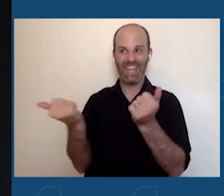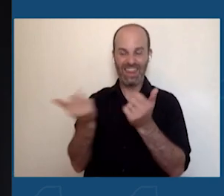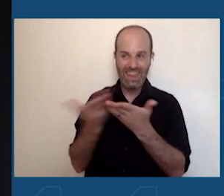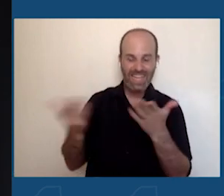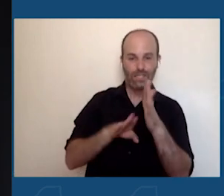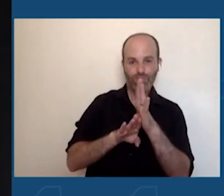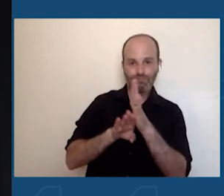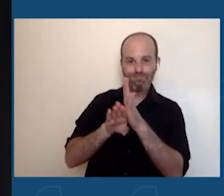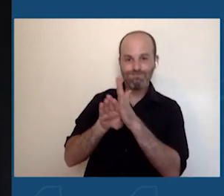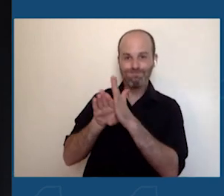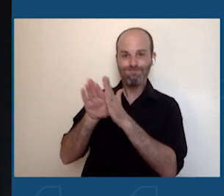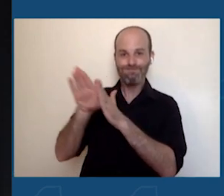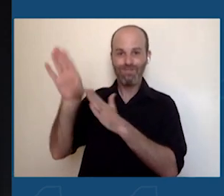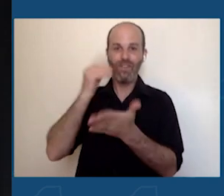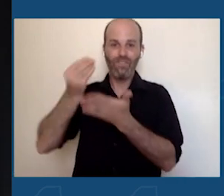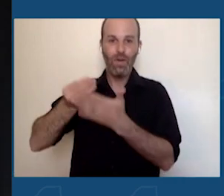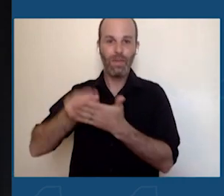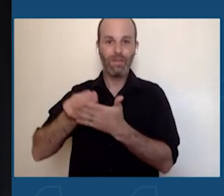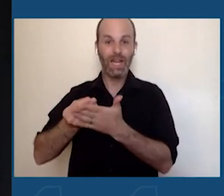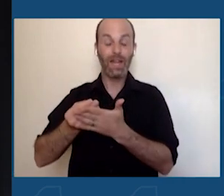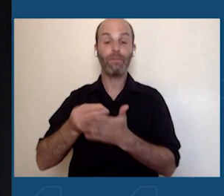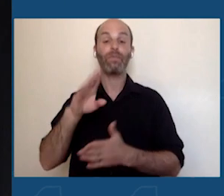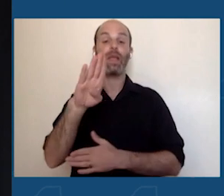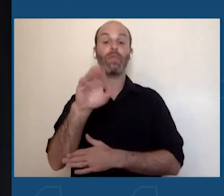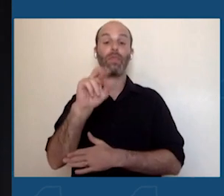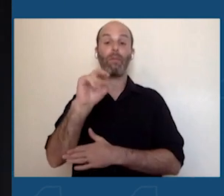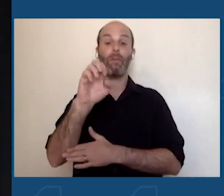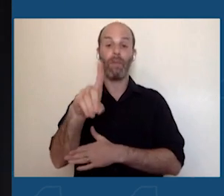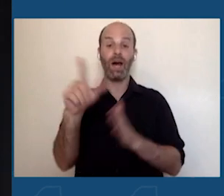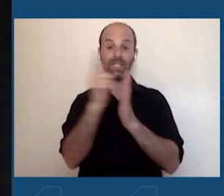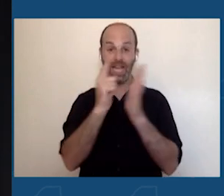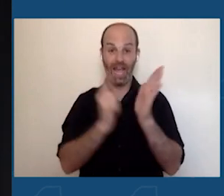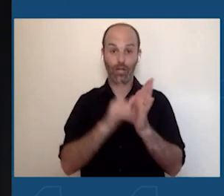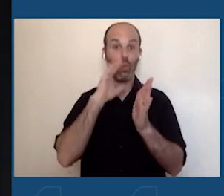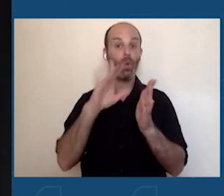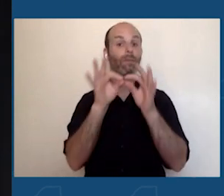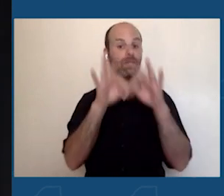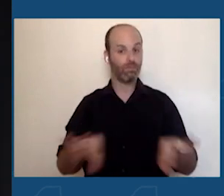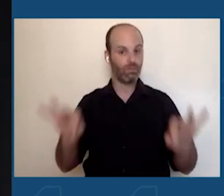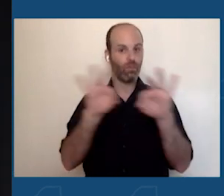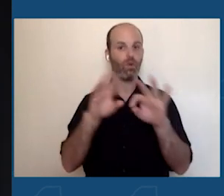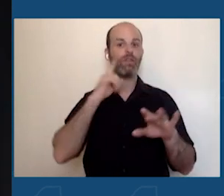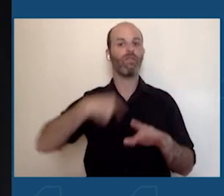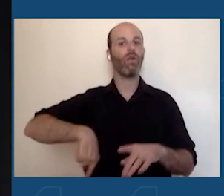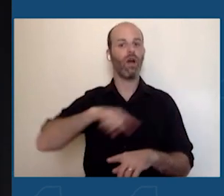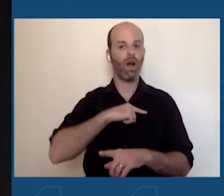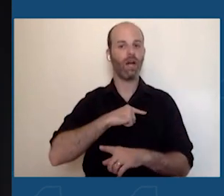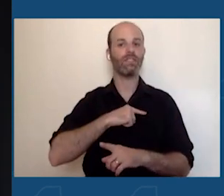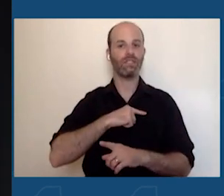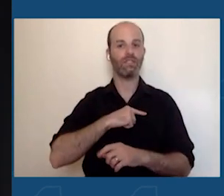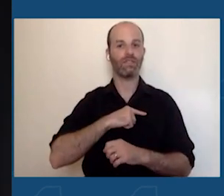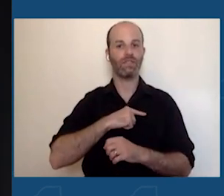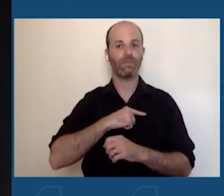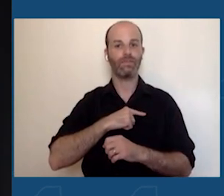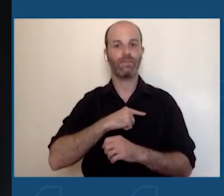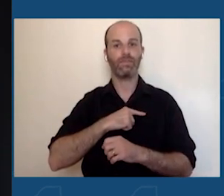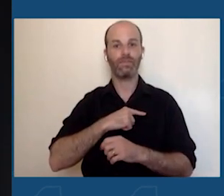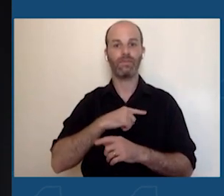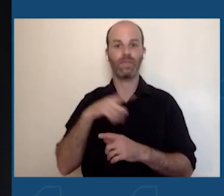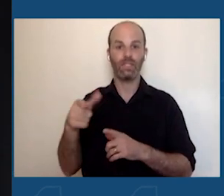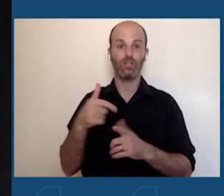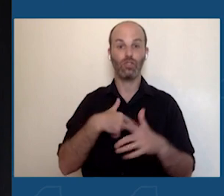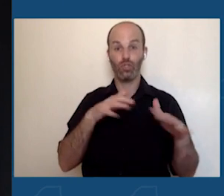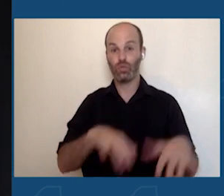funds. The Bond Act, again, very important, will be a very important tool for us to take those dollars, the